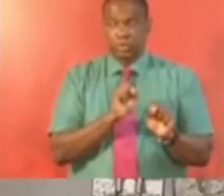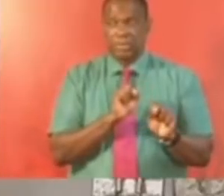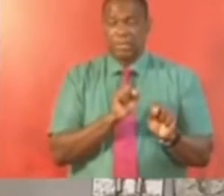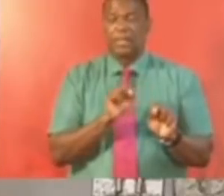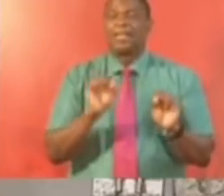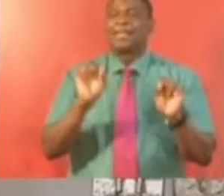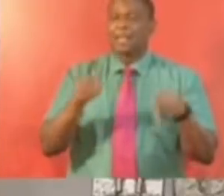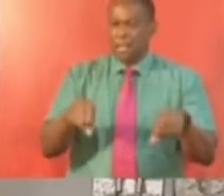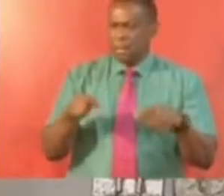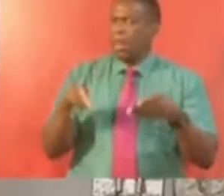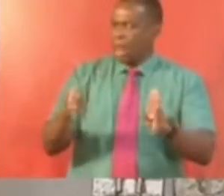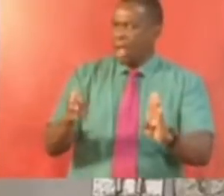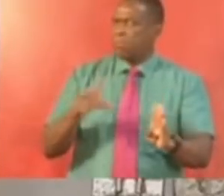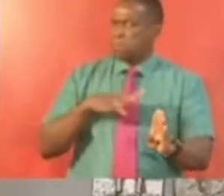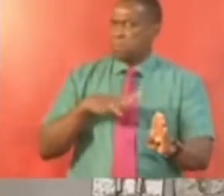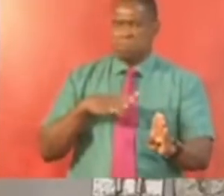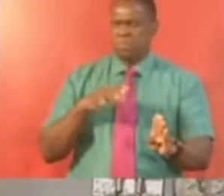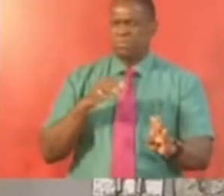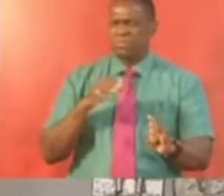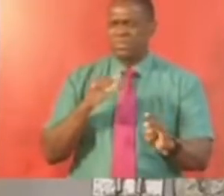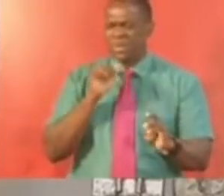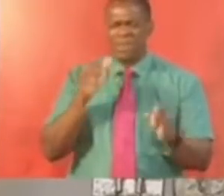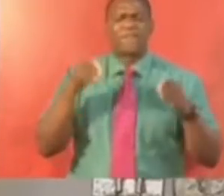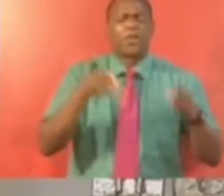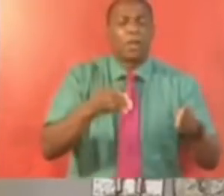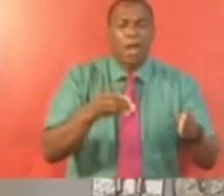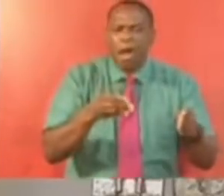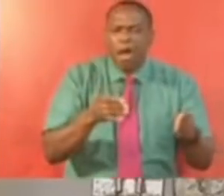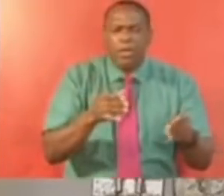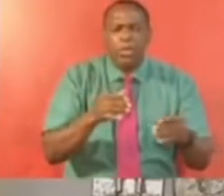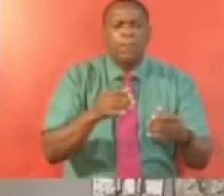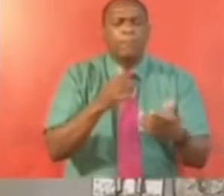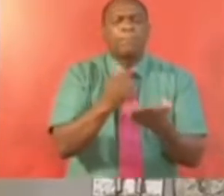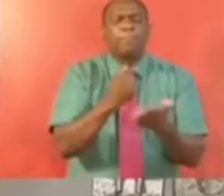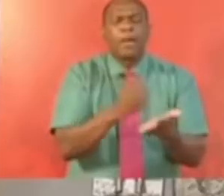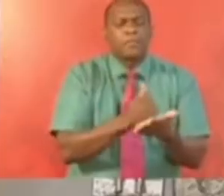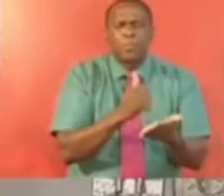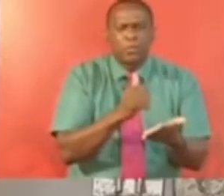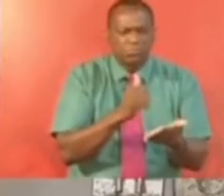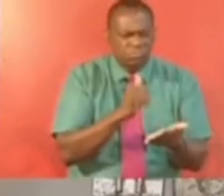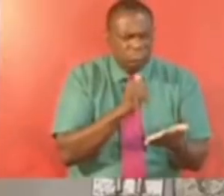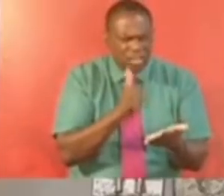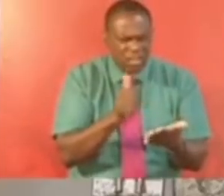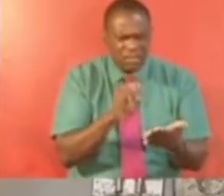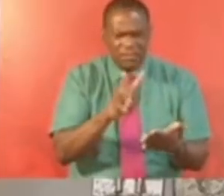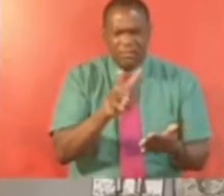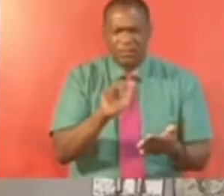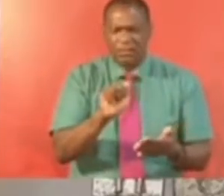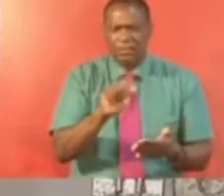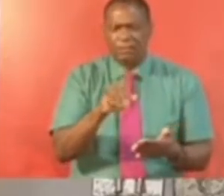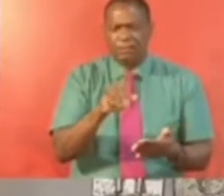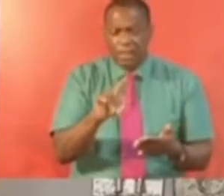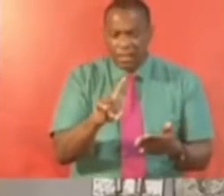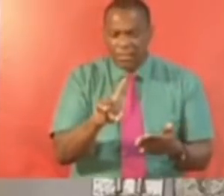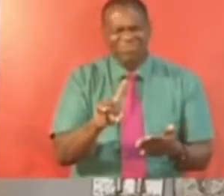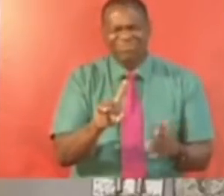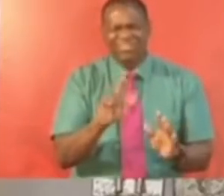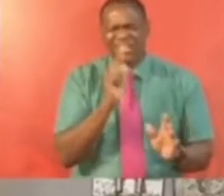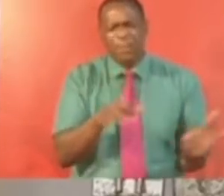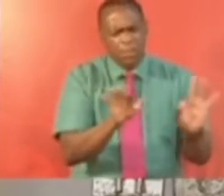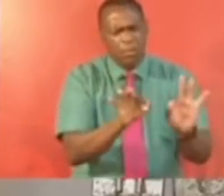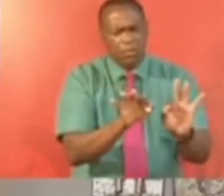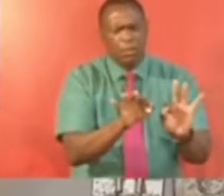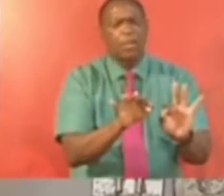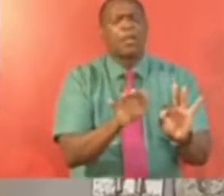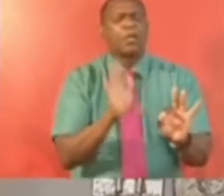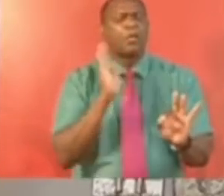also have persons who may have had babies abroad and they don't have their Trinidad passport. Again, we will grant the emergency documents for